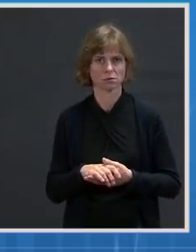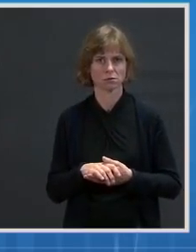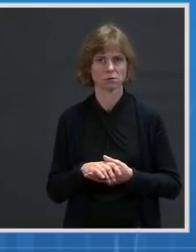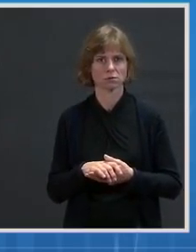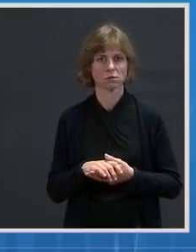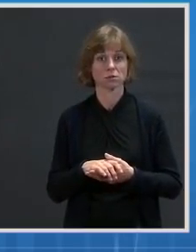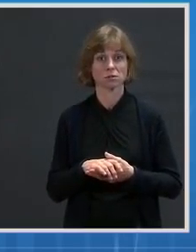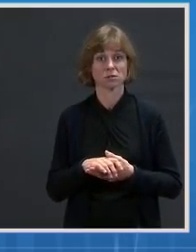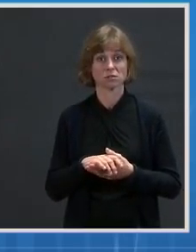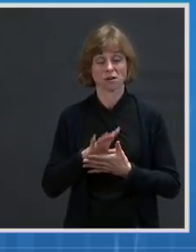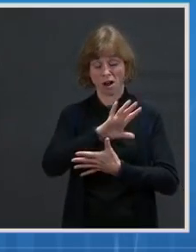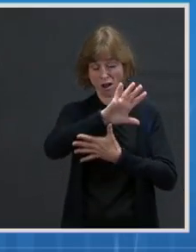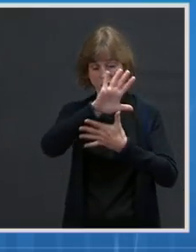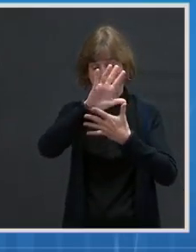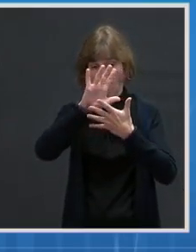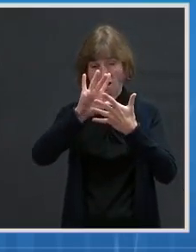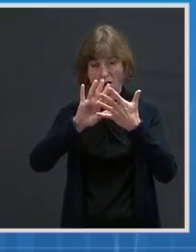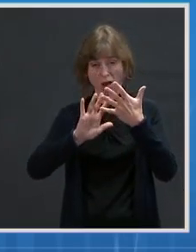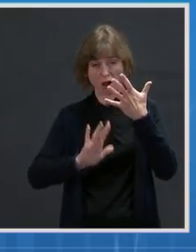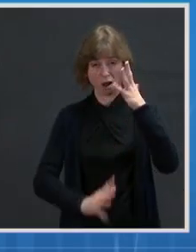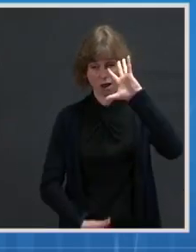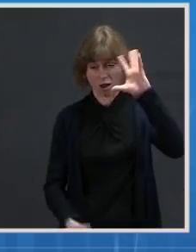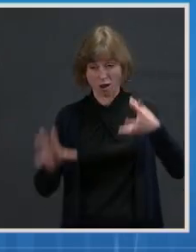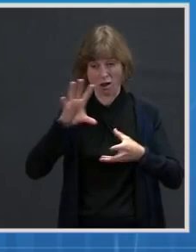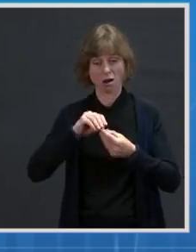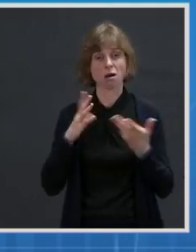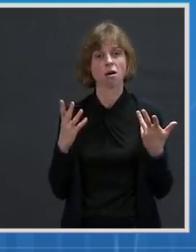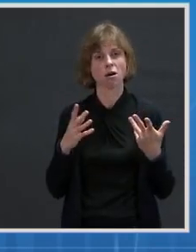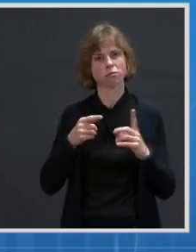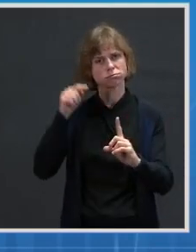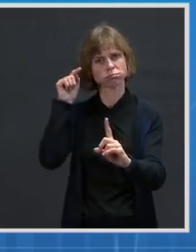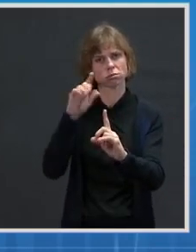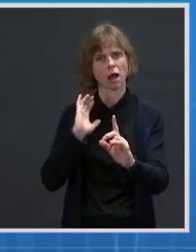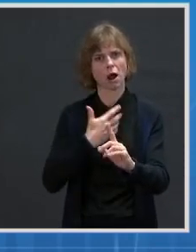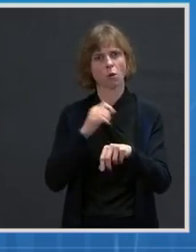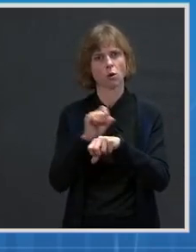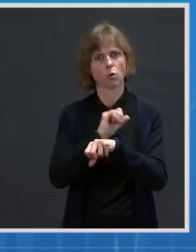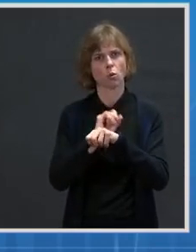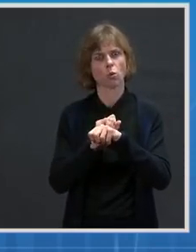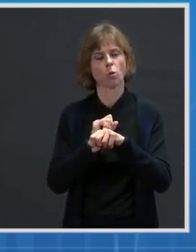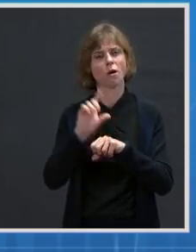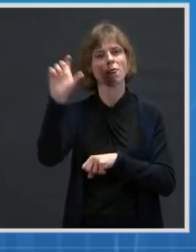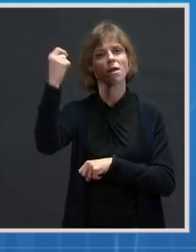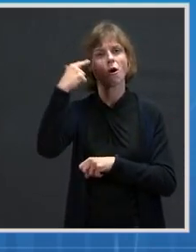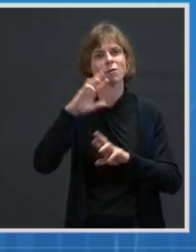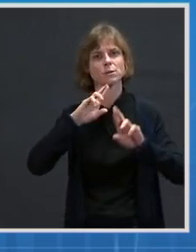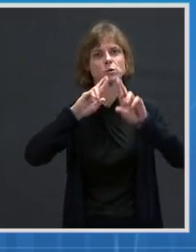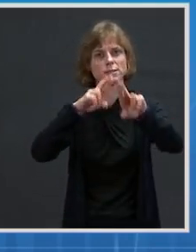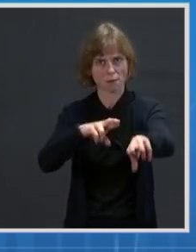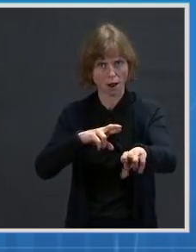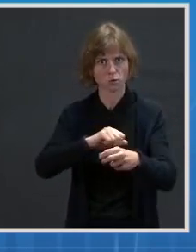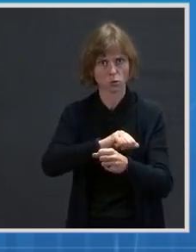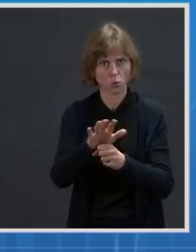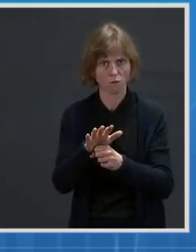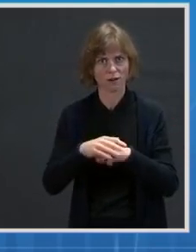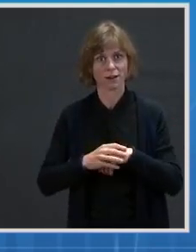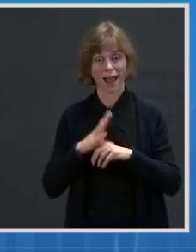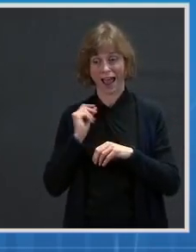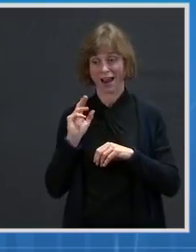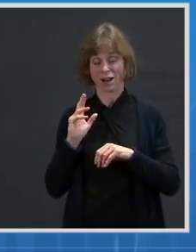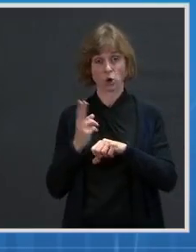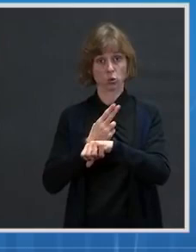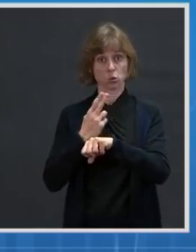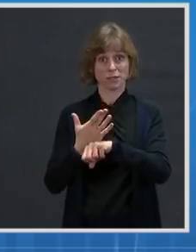All of that continues our work on not only a whole of government response, but to leverage the best existing